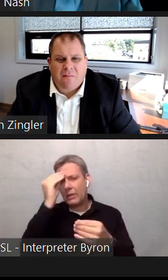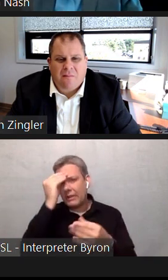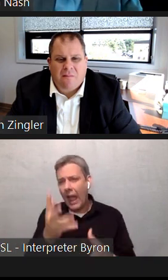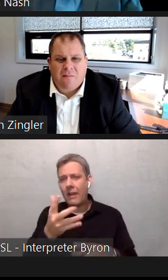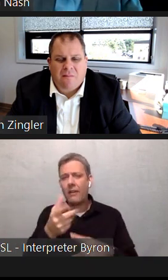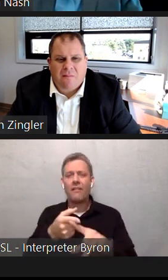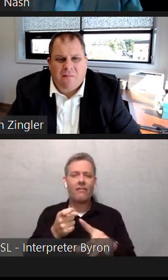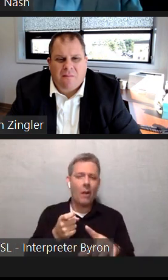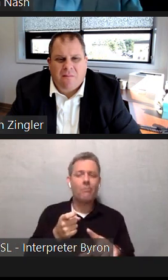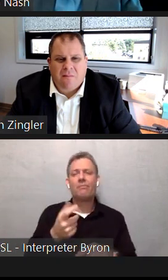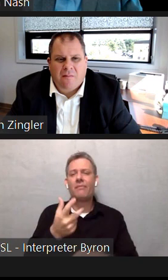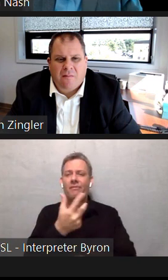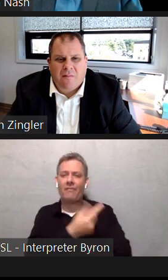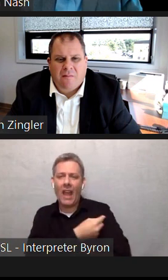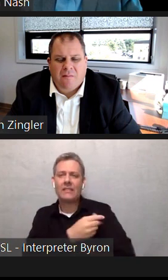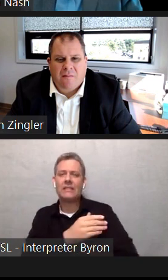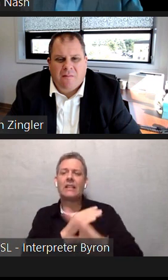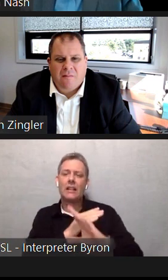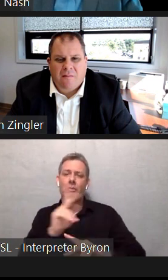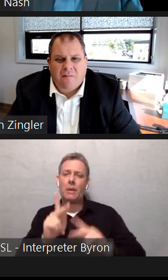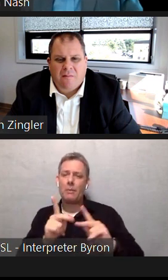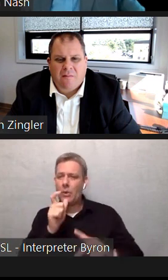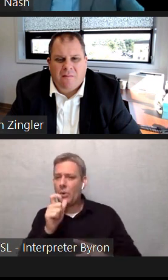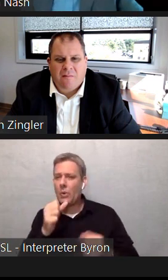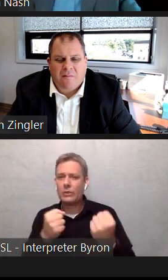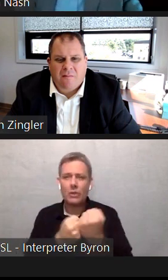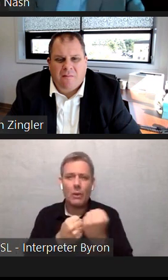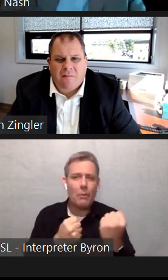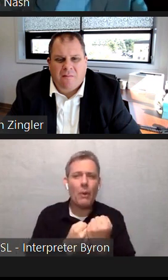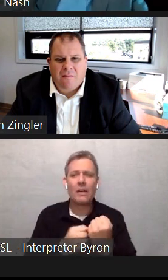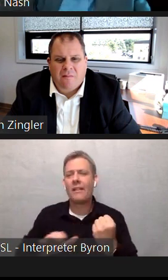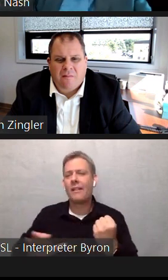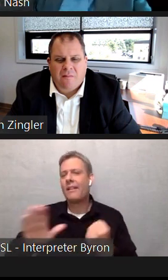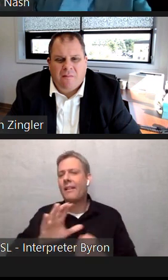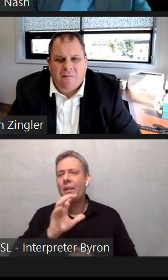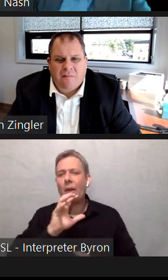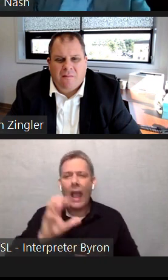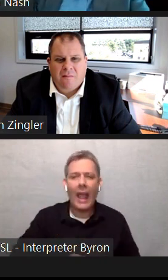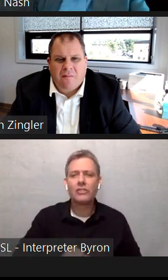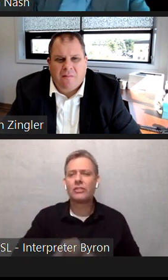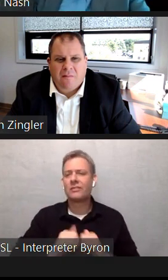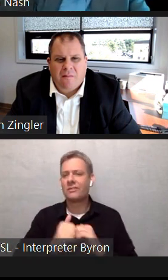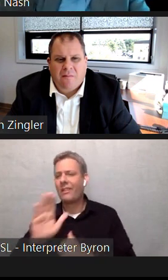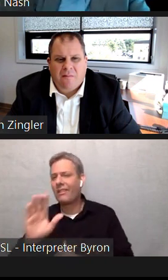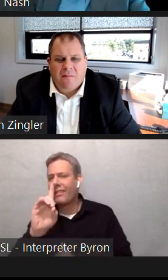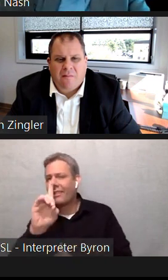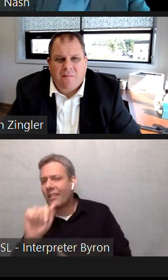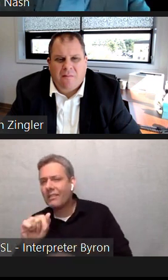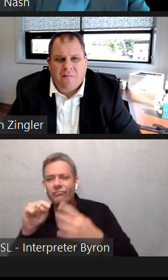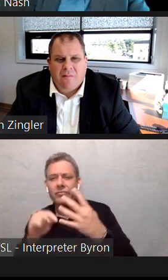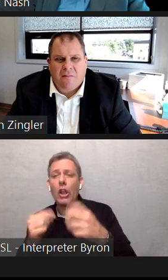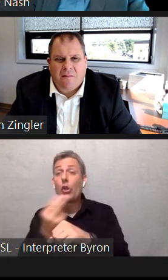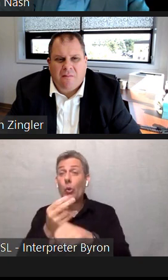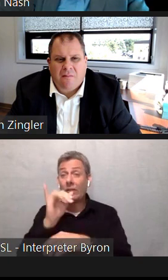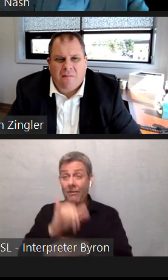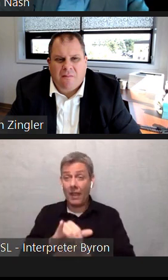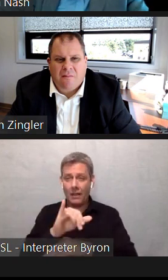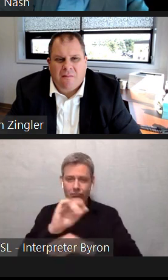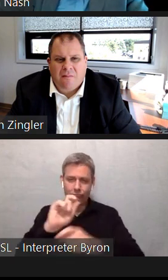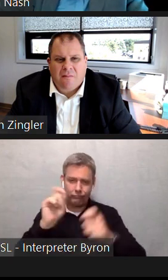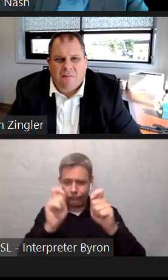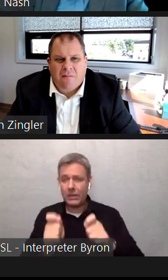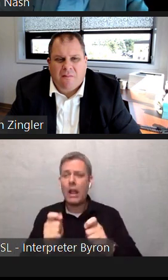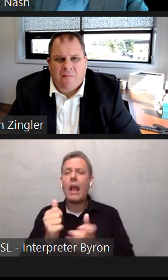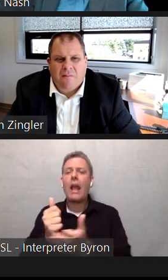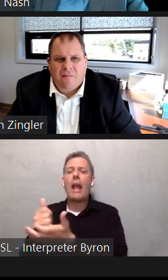the people that are supported, their comorbidities, their ages, how services have changed, and use that data to help with advocacy